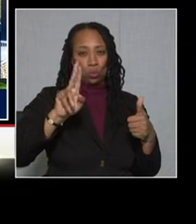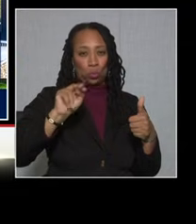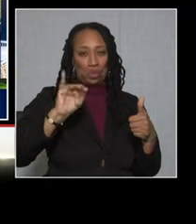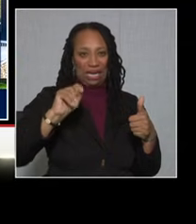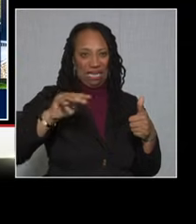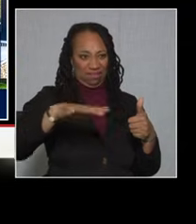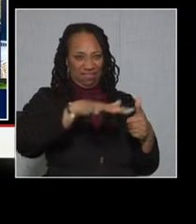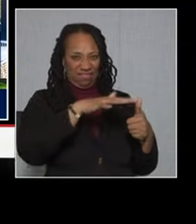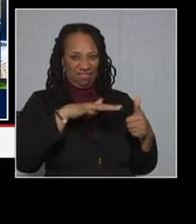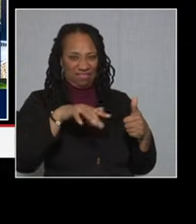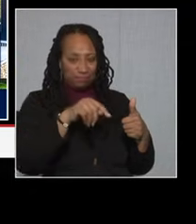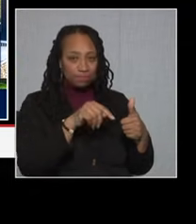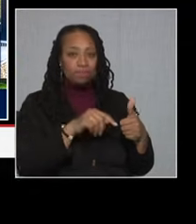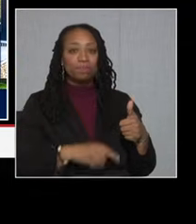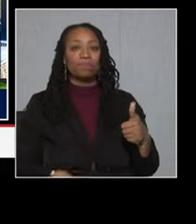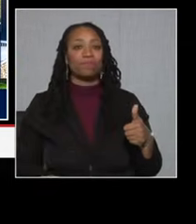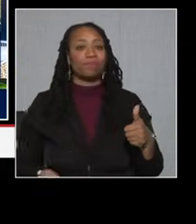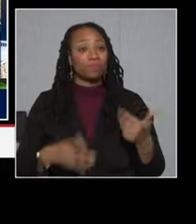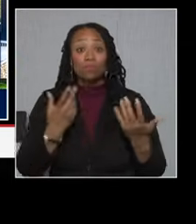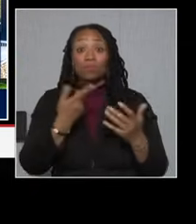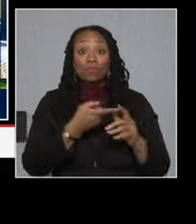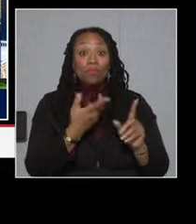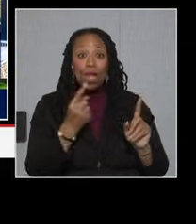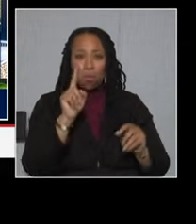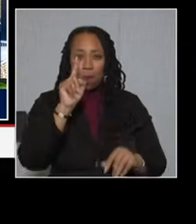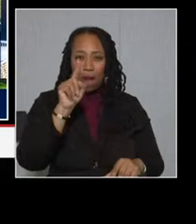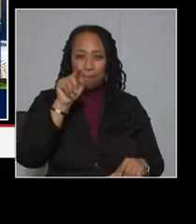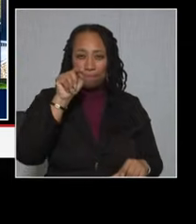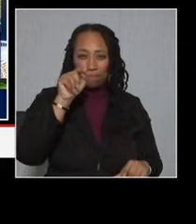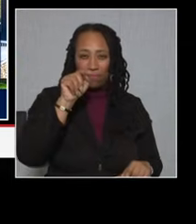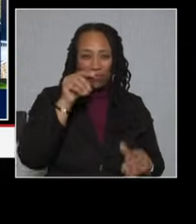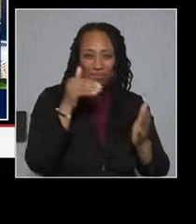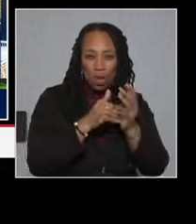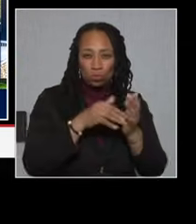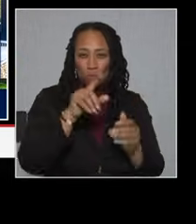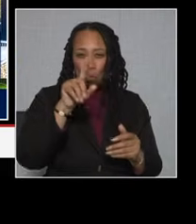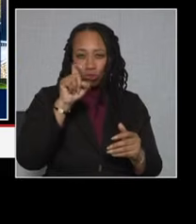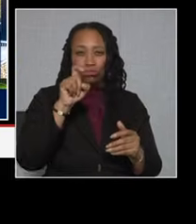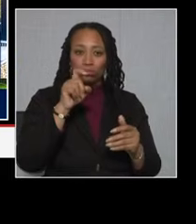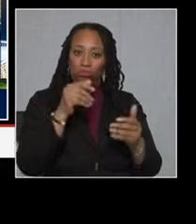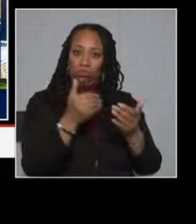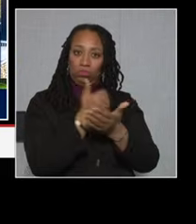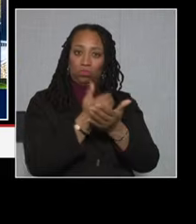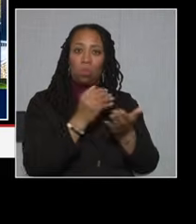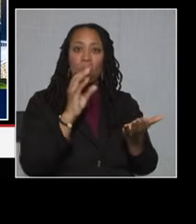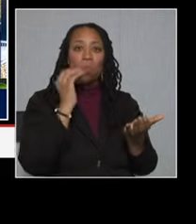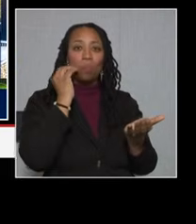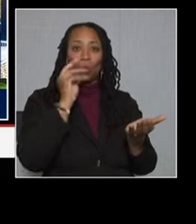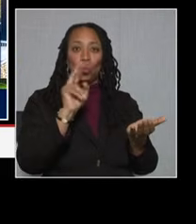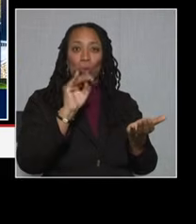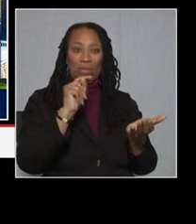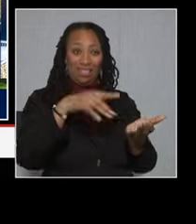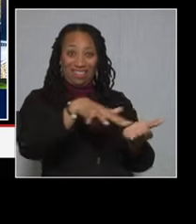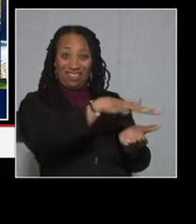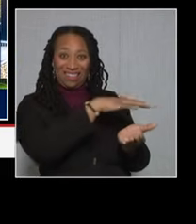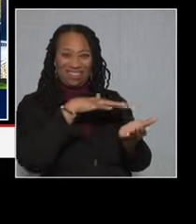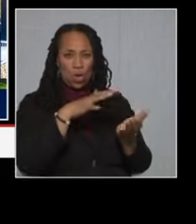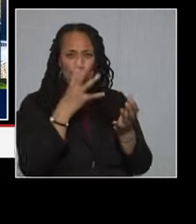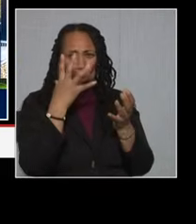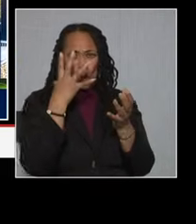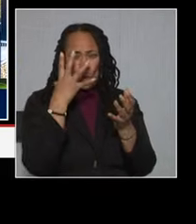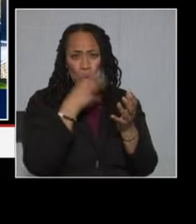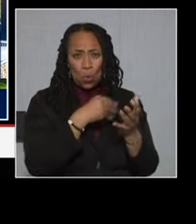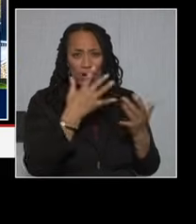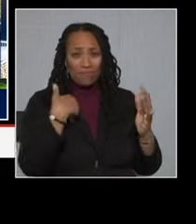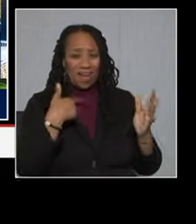shape after the district made catalytic investments at Audi Field. And that has transformed, that sports anchored,